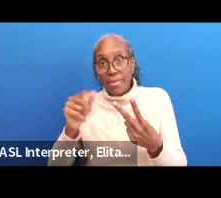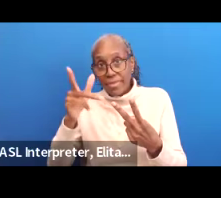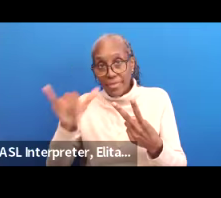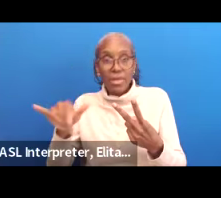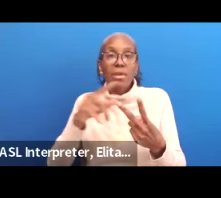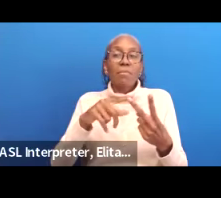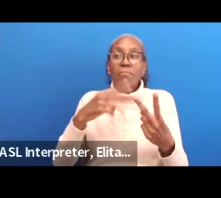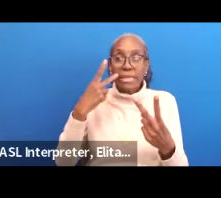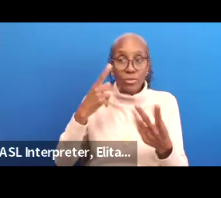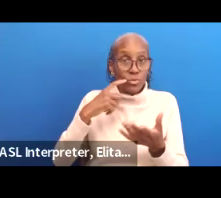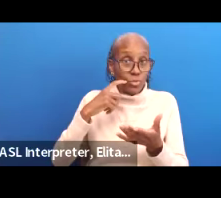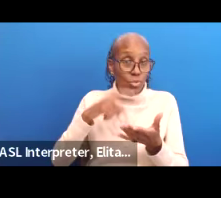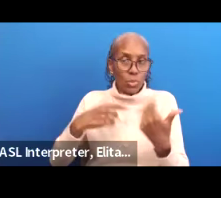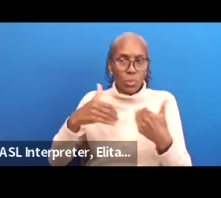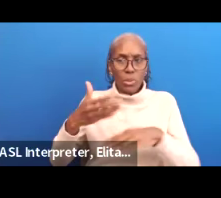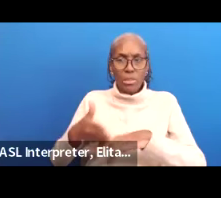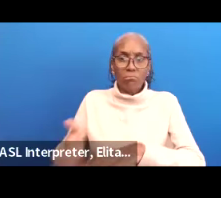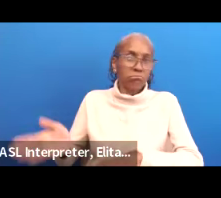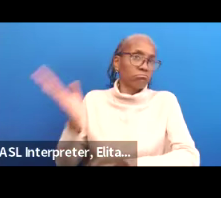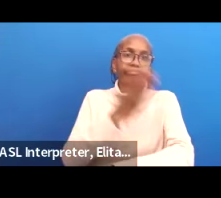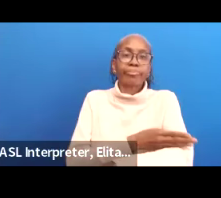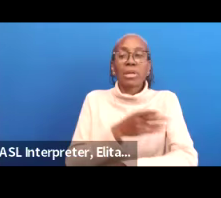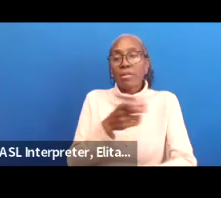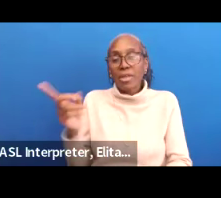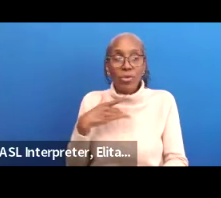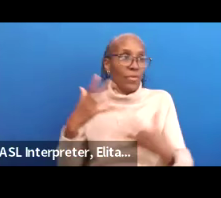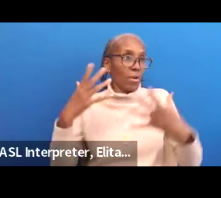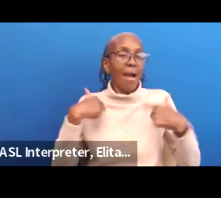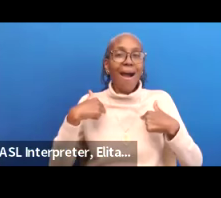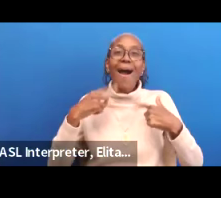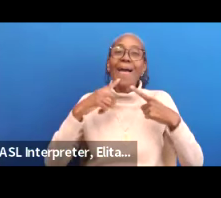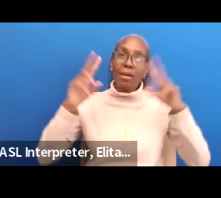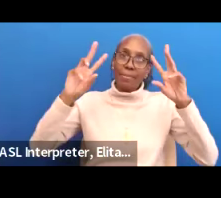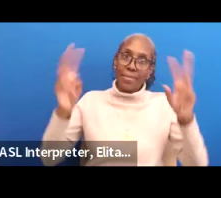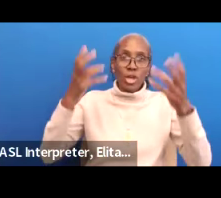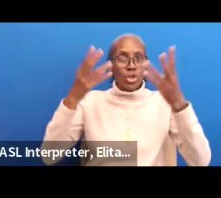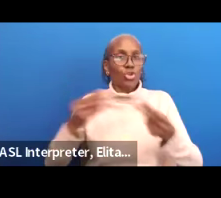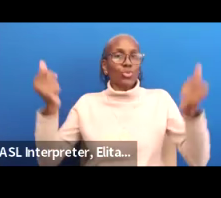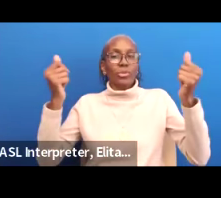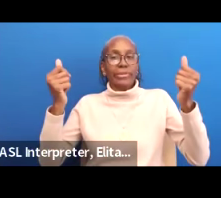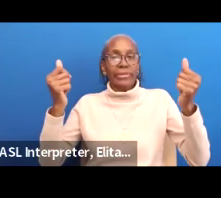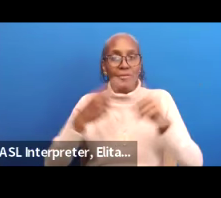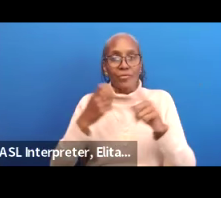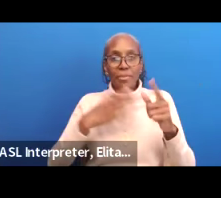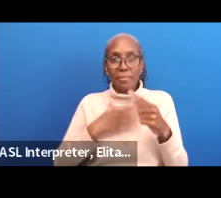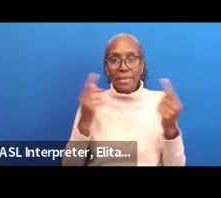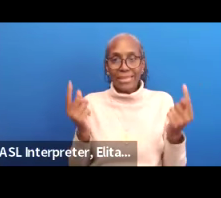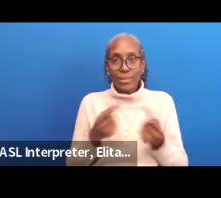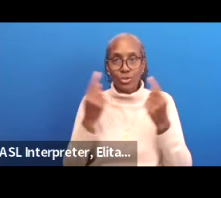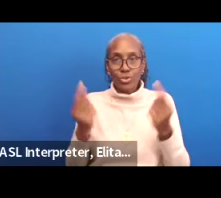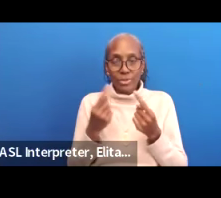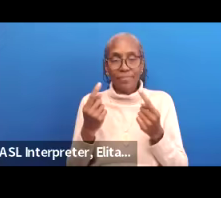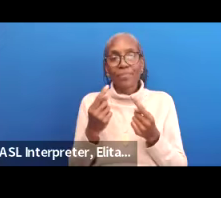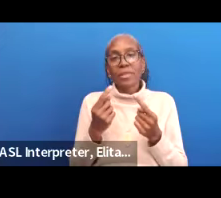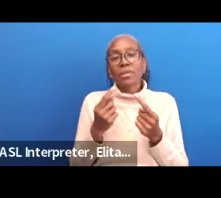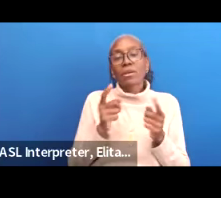such drastic improvements that they will feel like they are cured from their spinal cord injury. And the question that